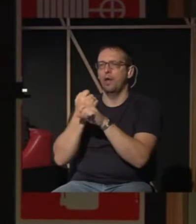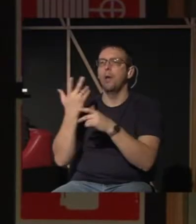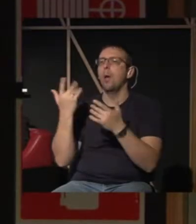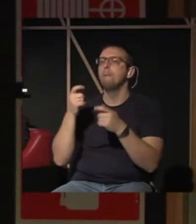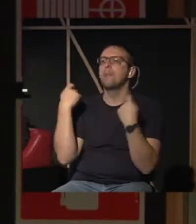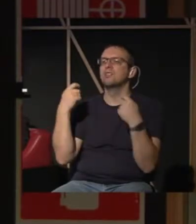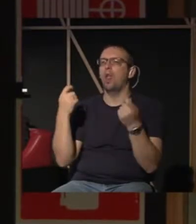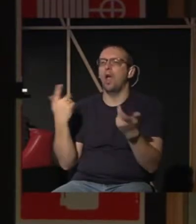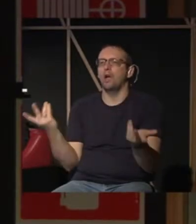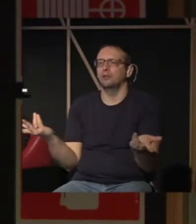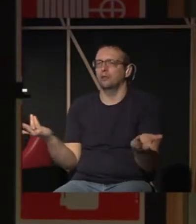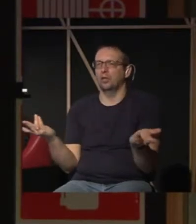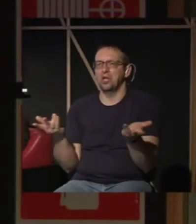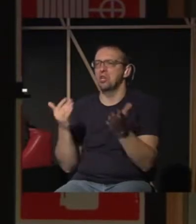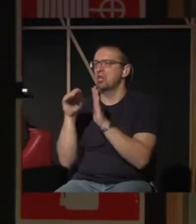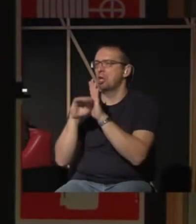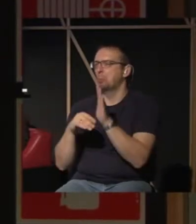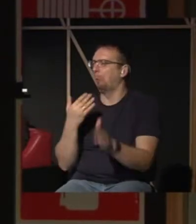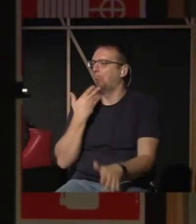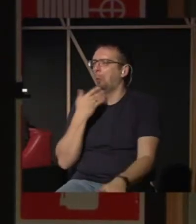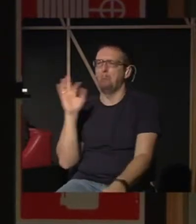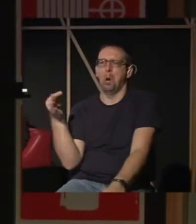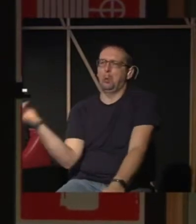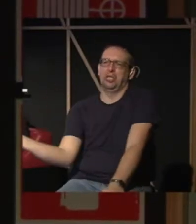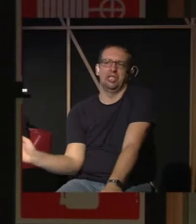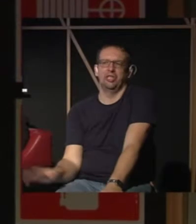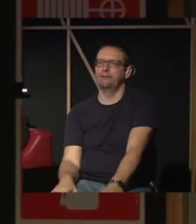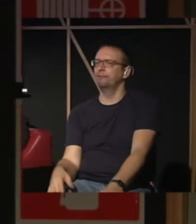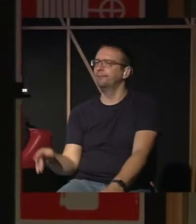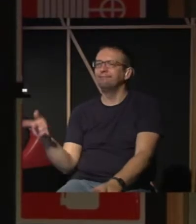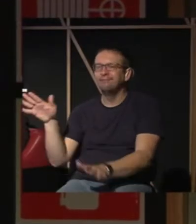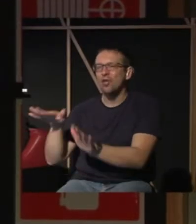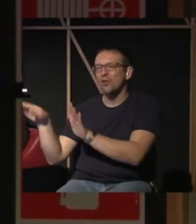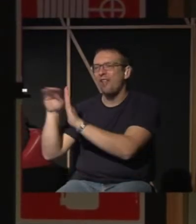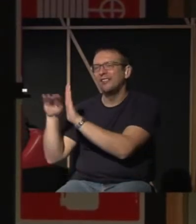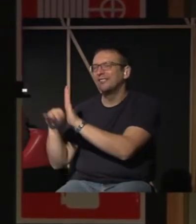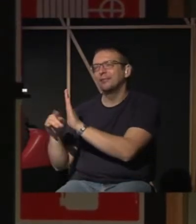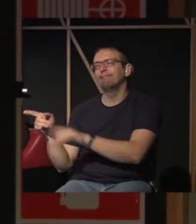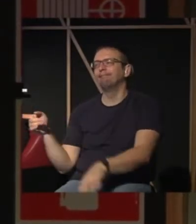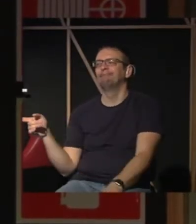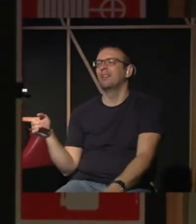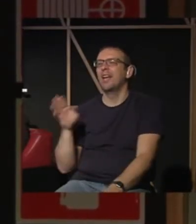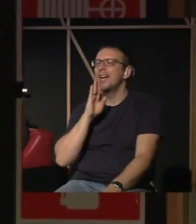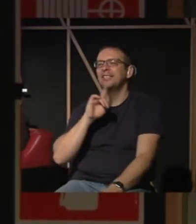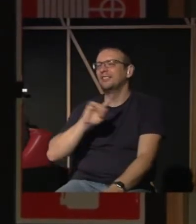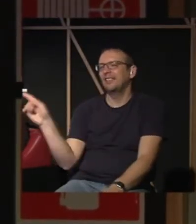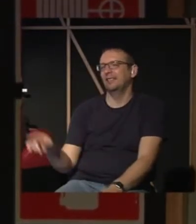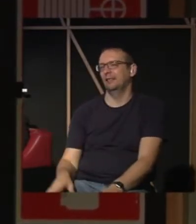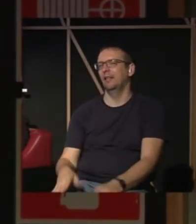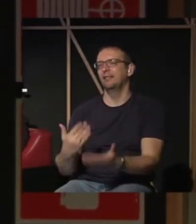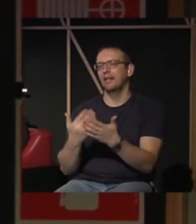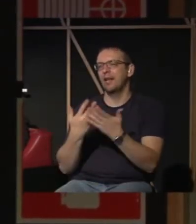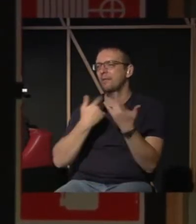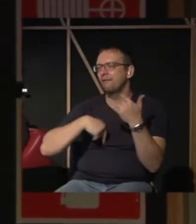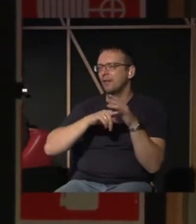commentary project that we implemented with CAFE and a local organization in Brazil called URESI.